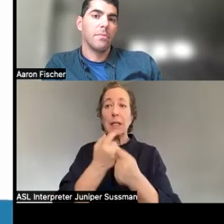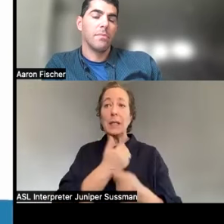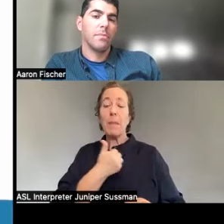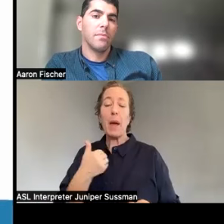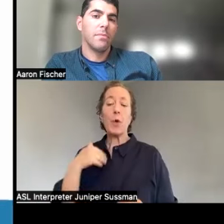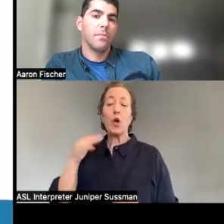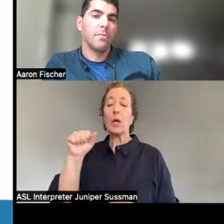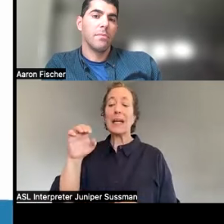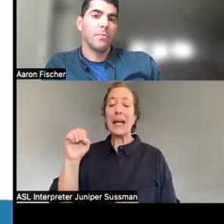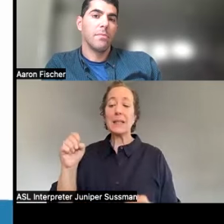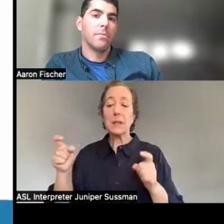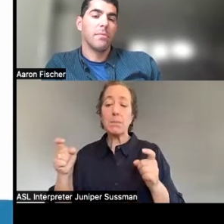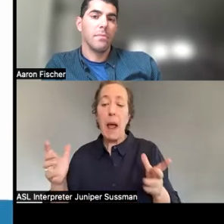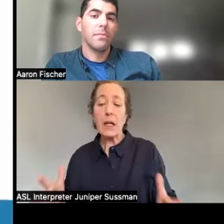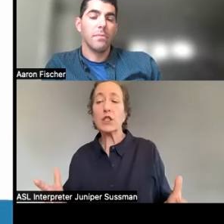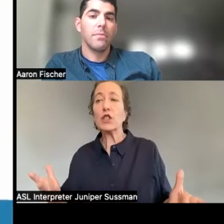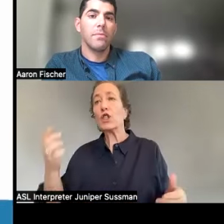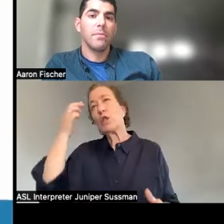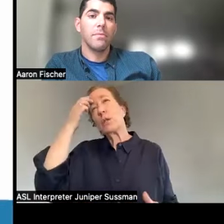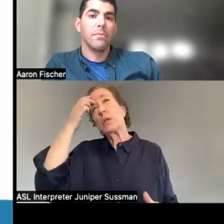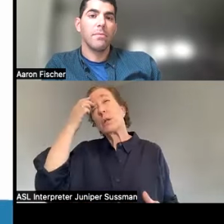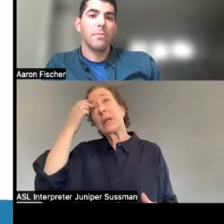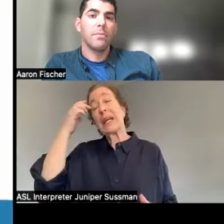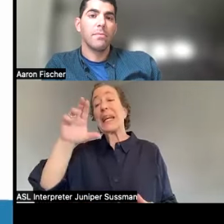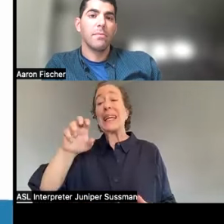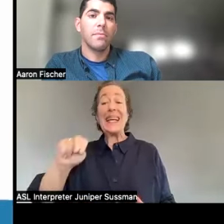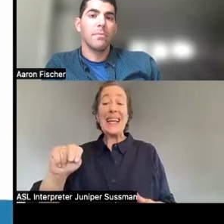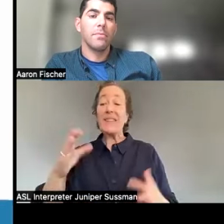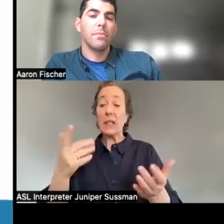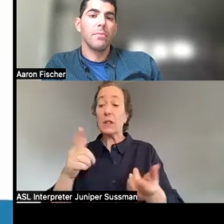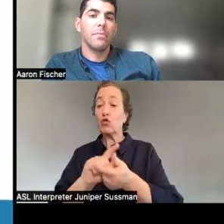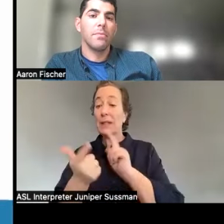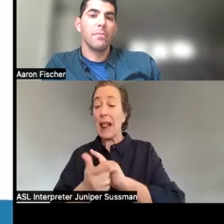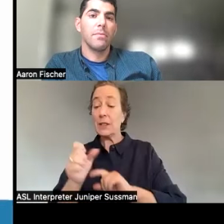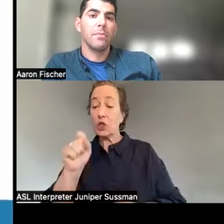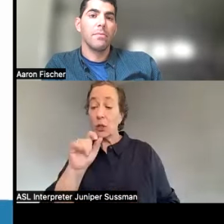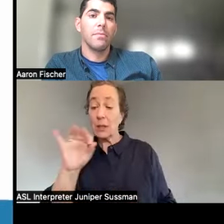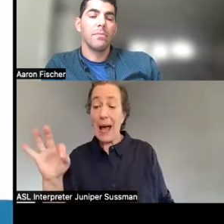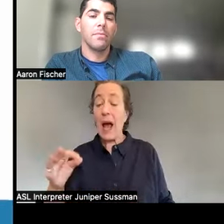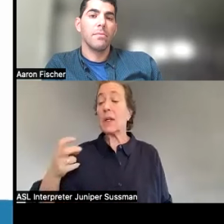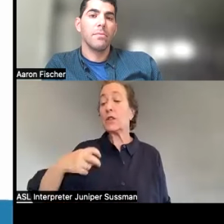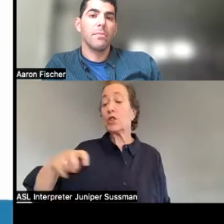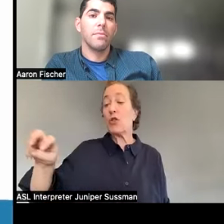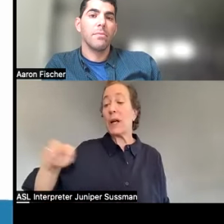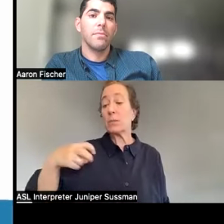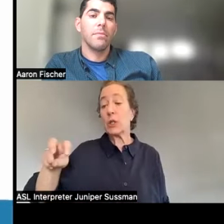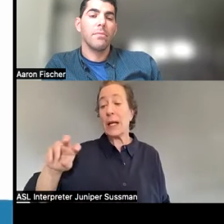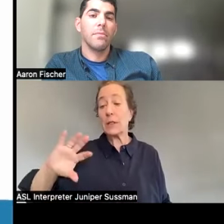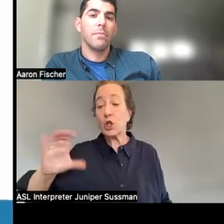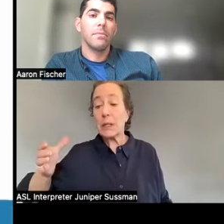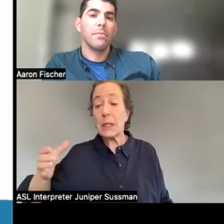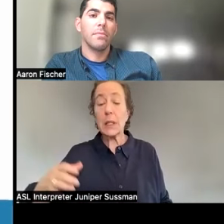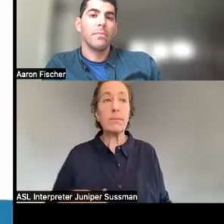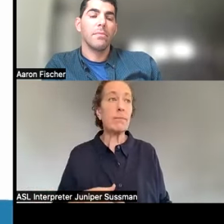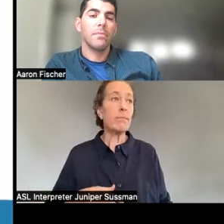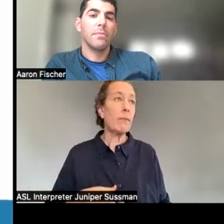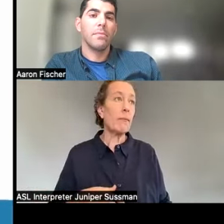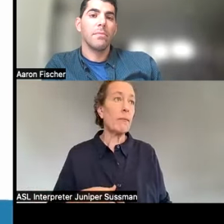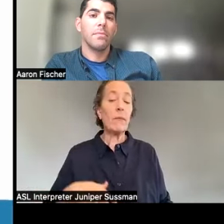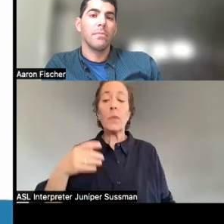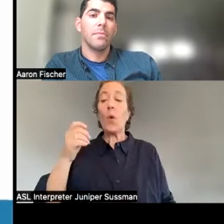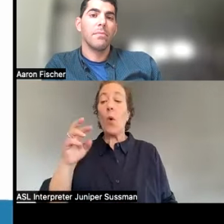case managers, even the translation staff, the transportation team, or the enrollment